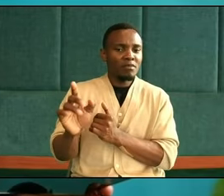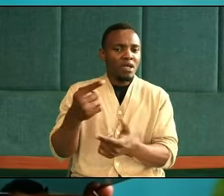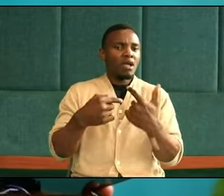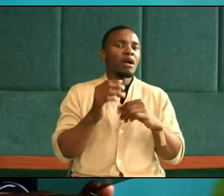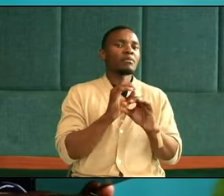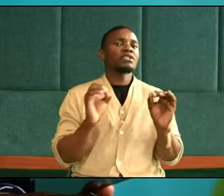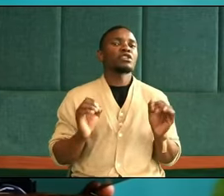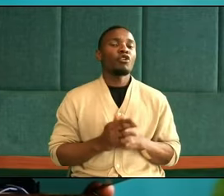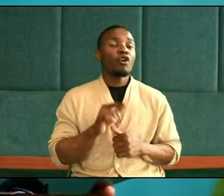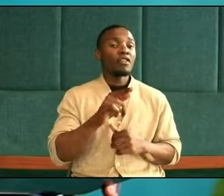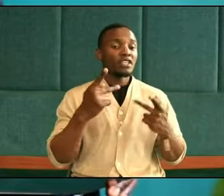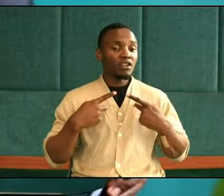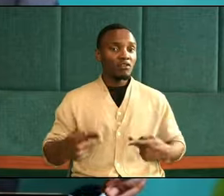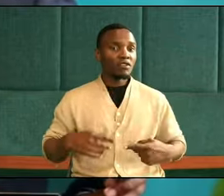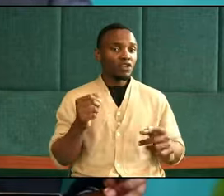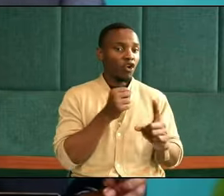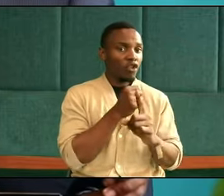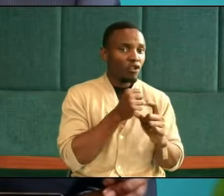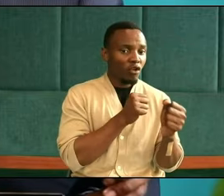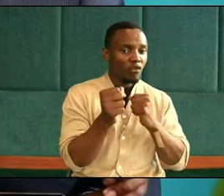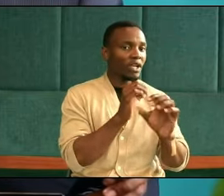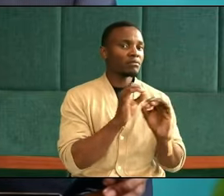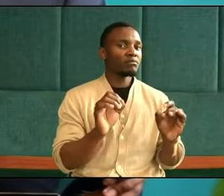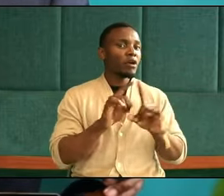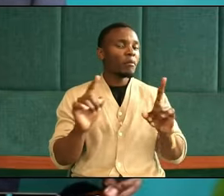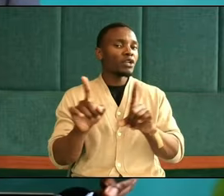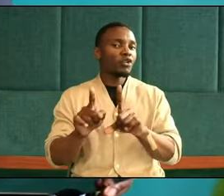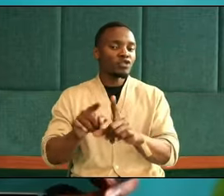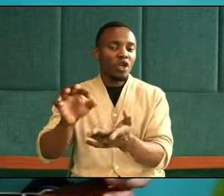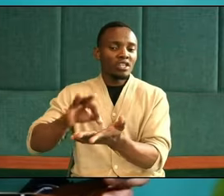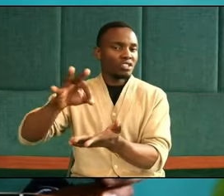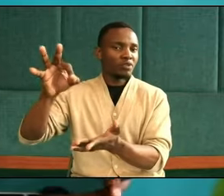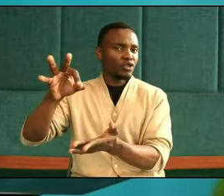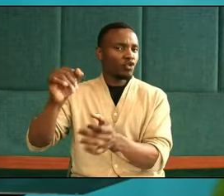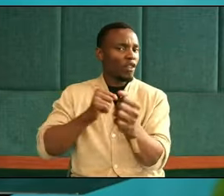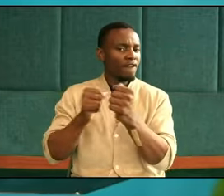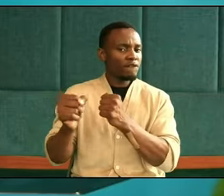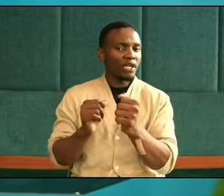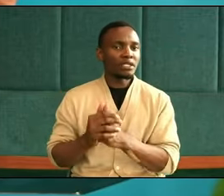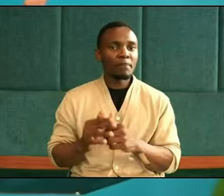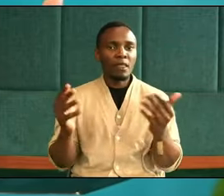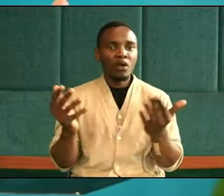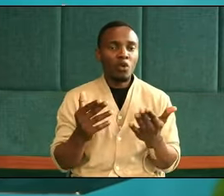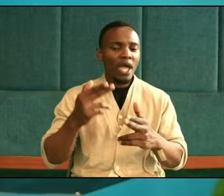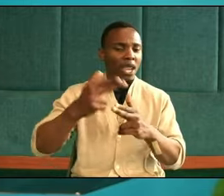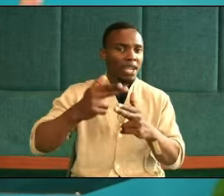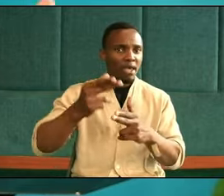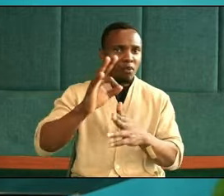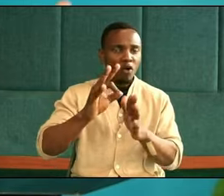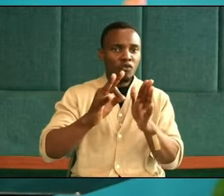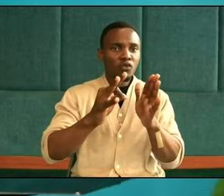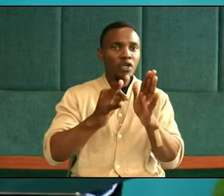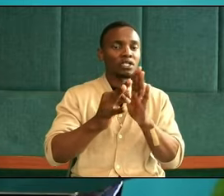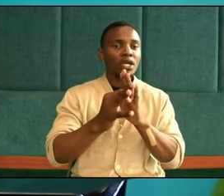not just a physical fight. This was a spiritual fight. This was a fight where the name of the God of Israel